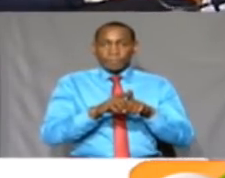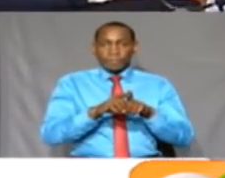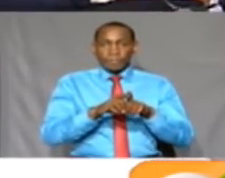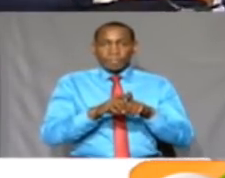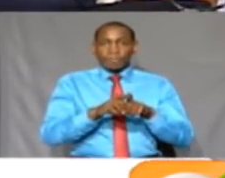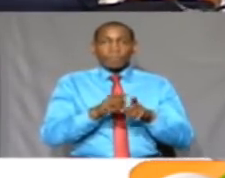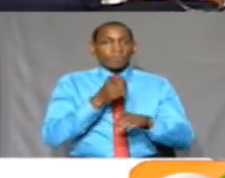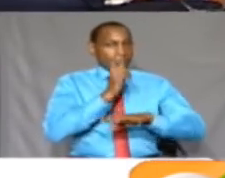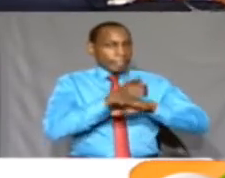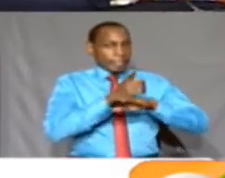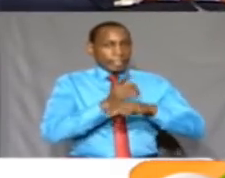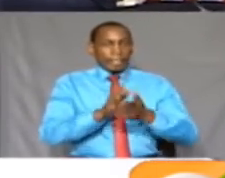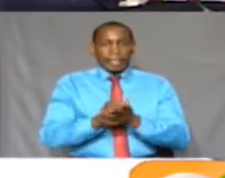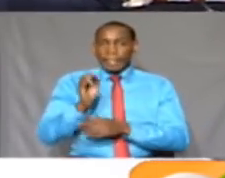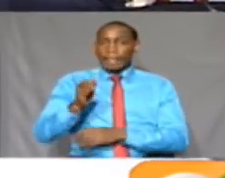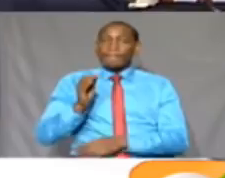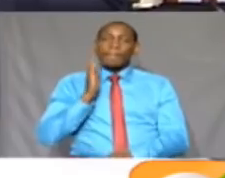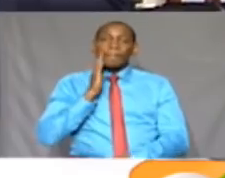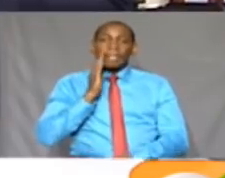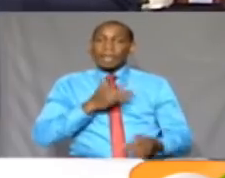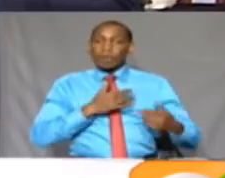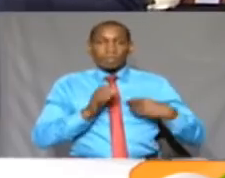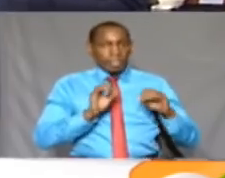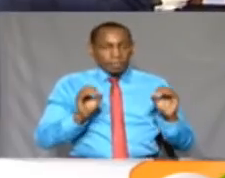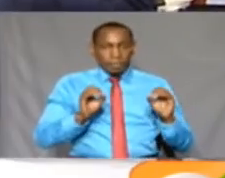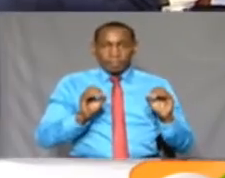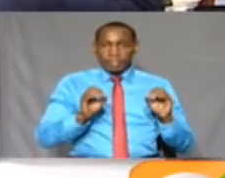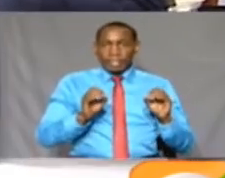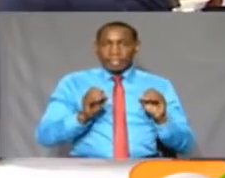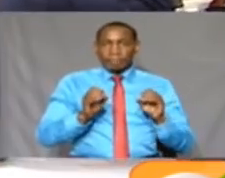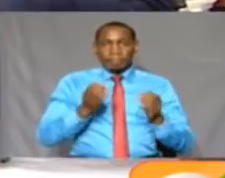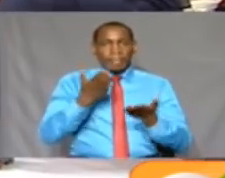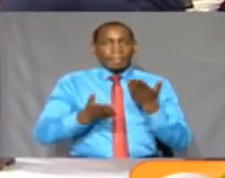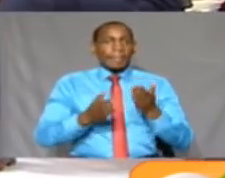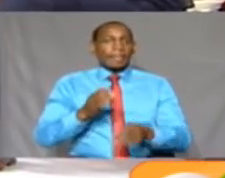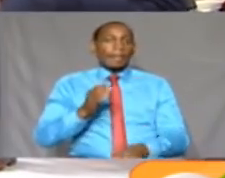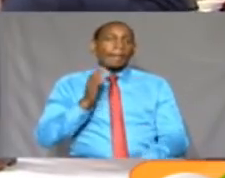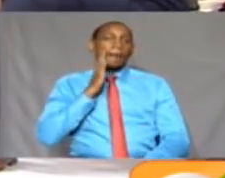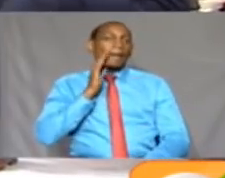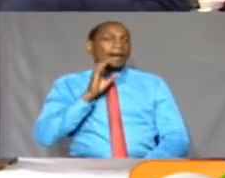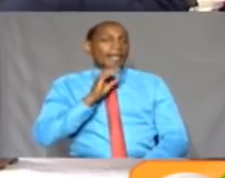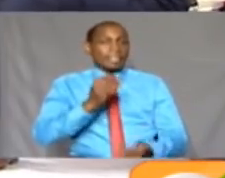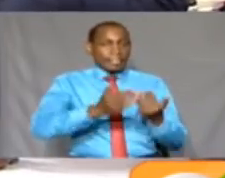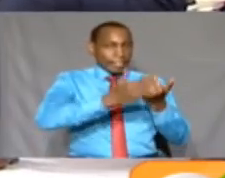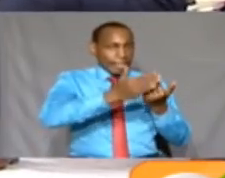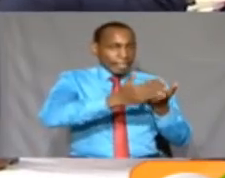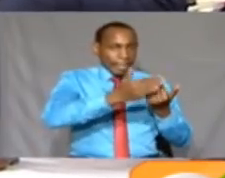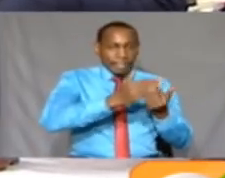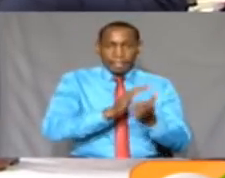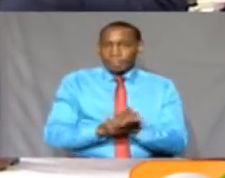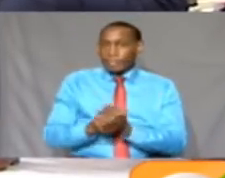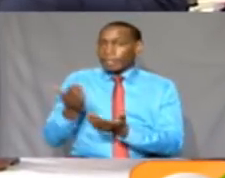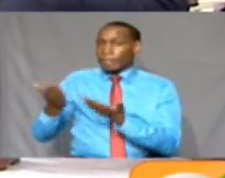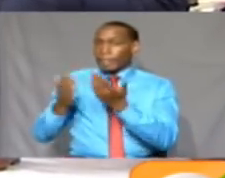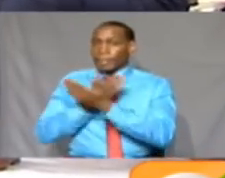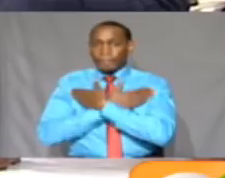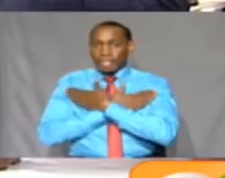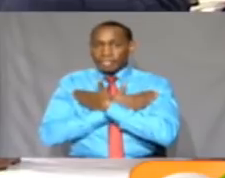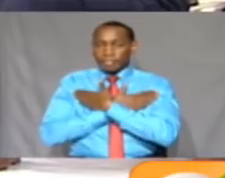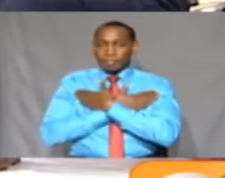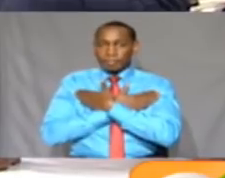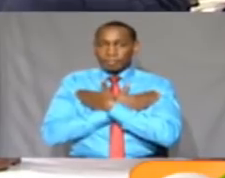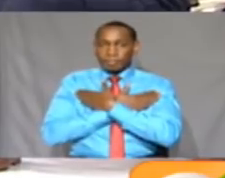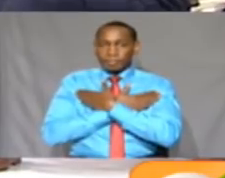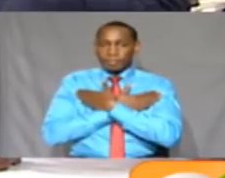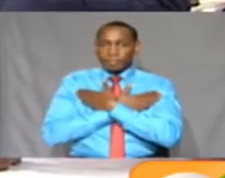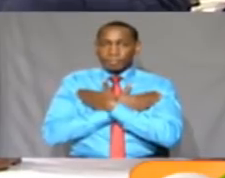So if the mother of this child is not concerned, at least the mother of the cousin should take care. Because or friends, and tell them, look what your